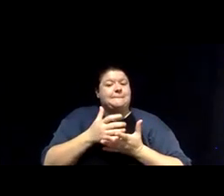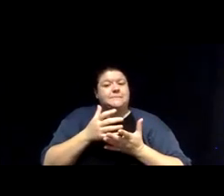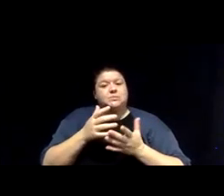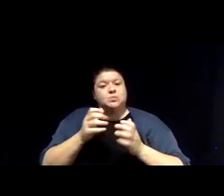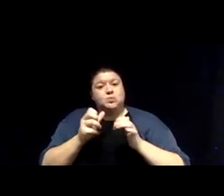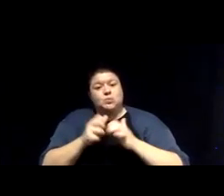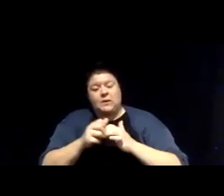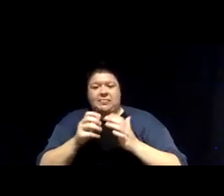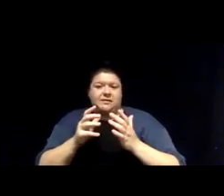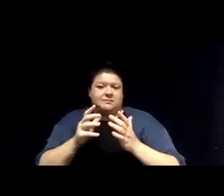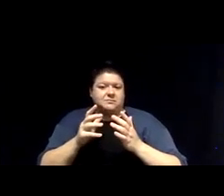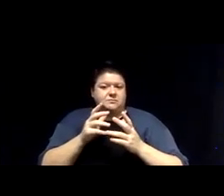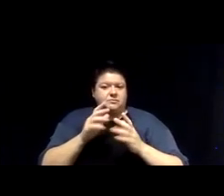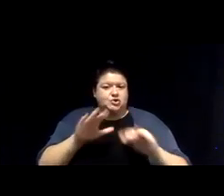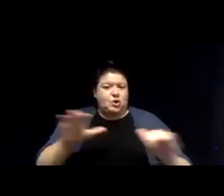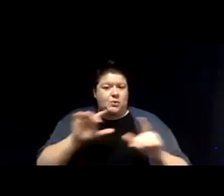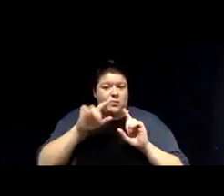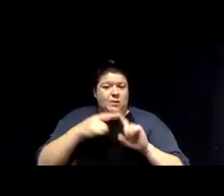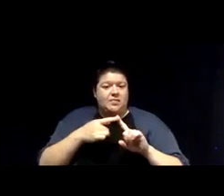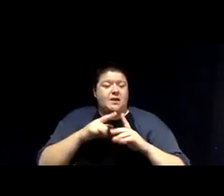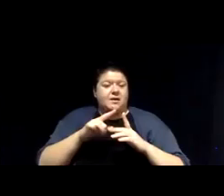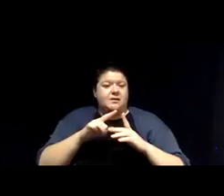Okay.